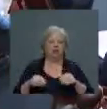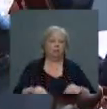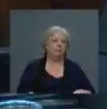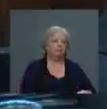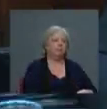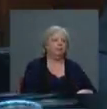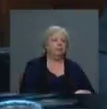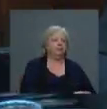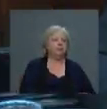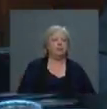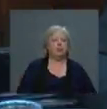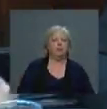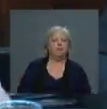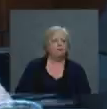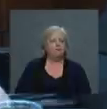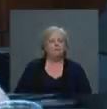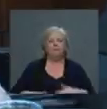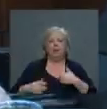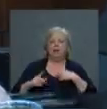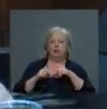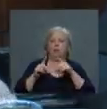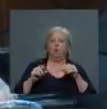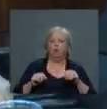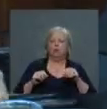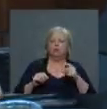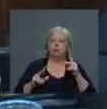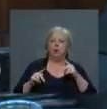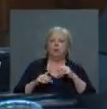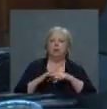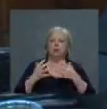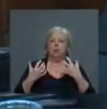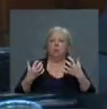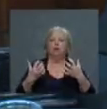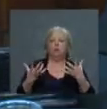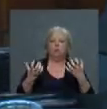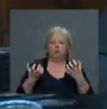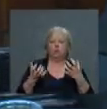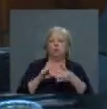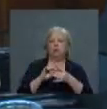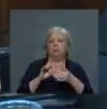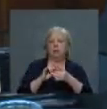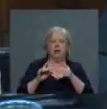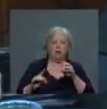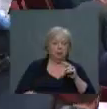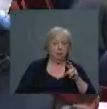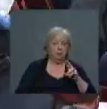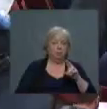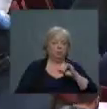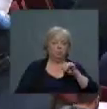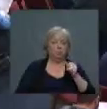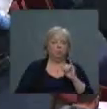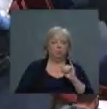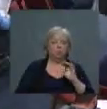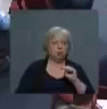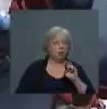I've got a card in the audience that wishes to speak about this, Mr. Jim Nichols. Mr. Nichols?